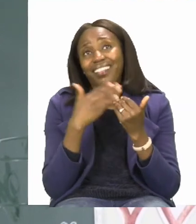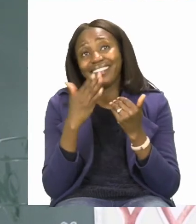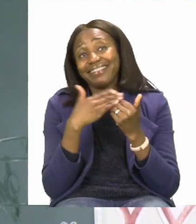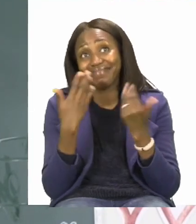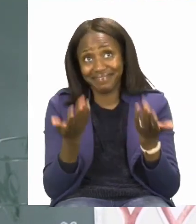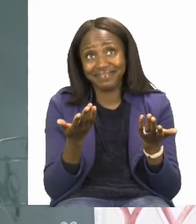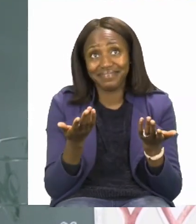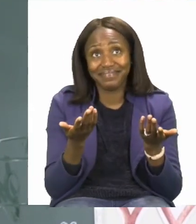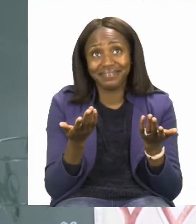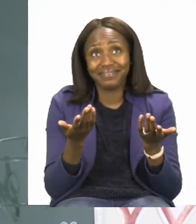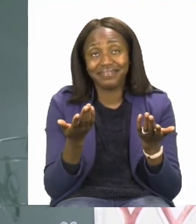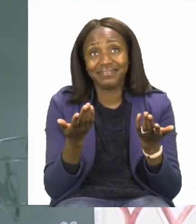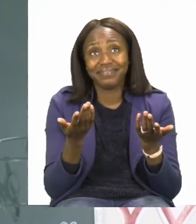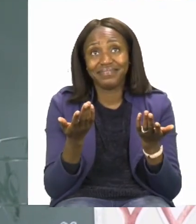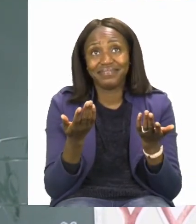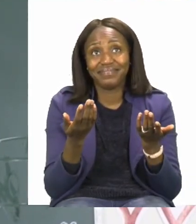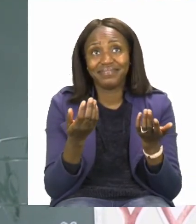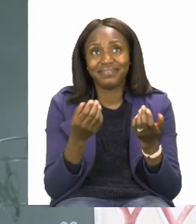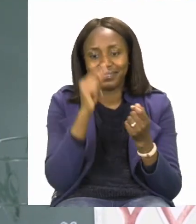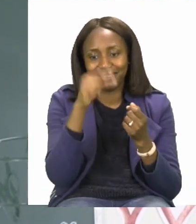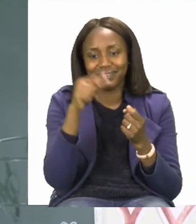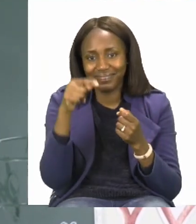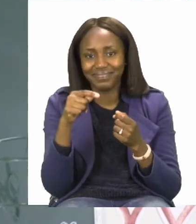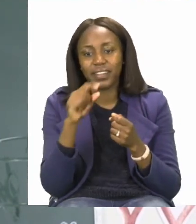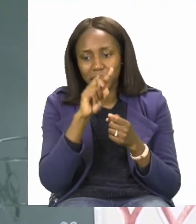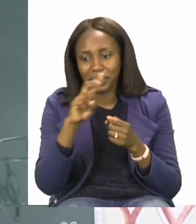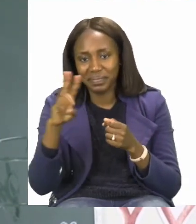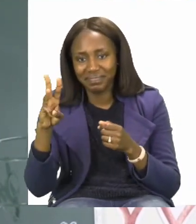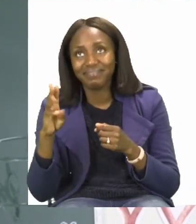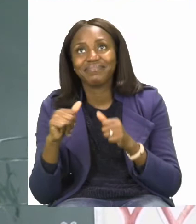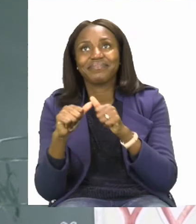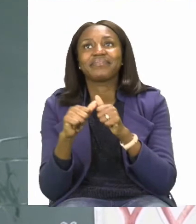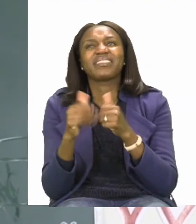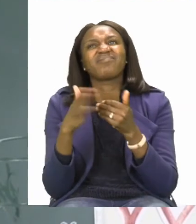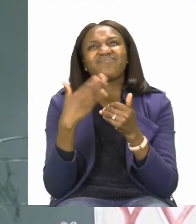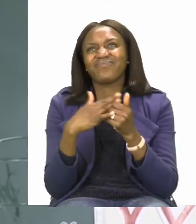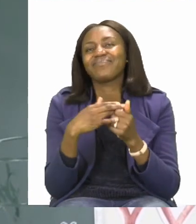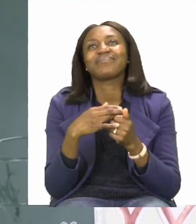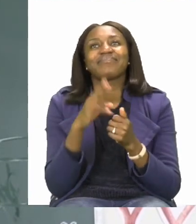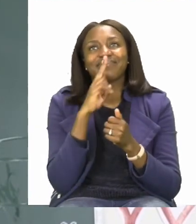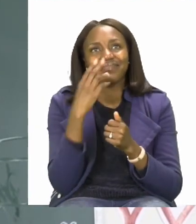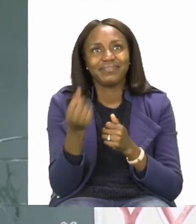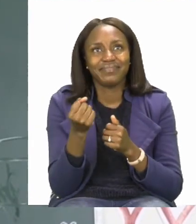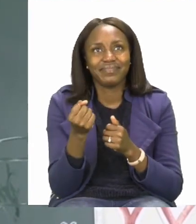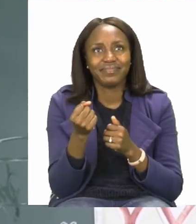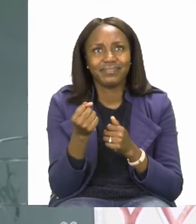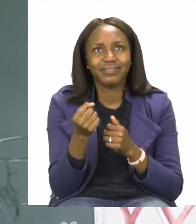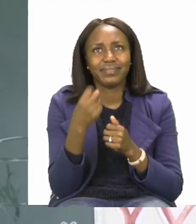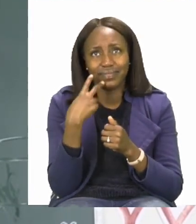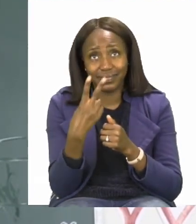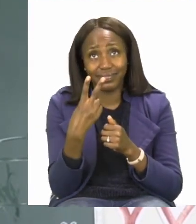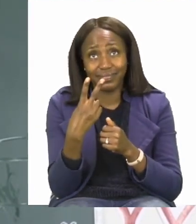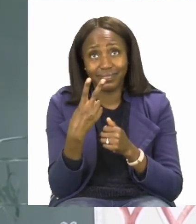So, drawing sticks and then counting on is the best way you can actually find your answer. Let's see if it works for the same one